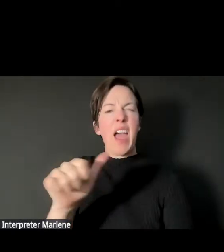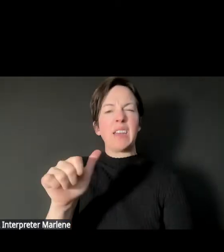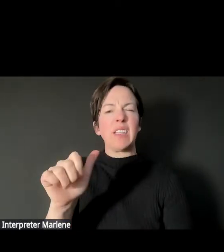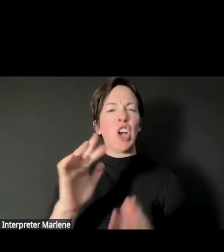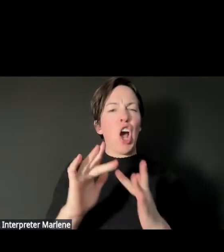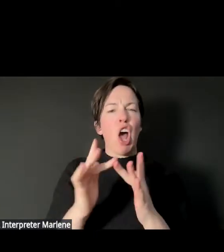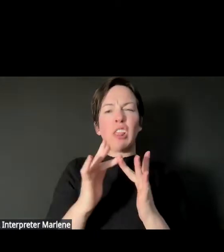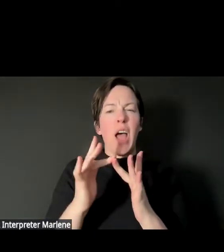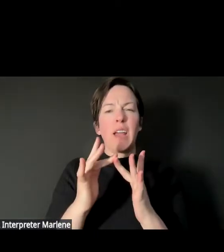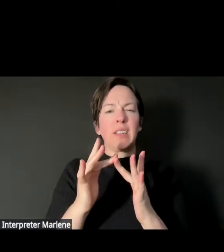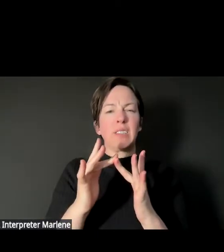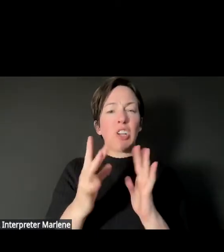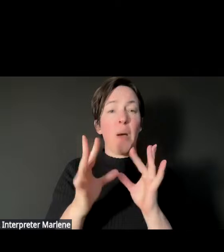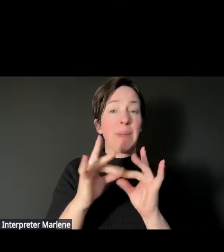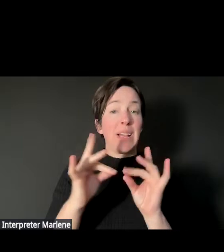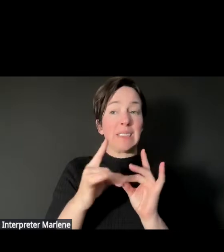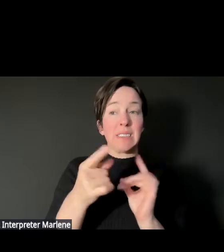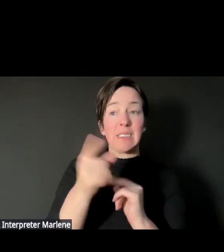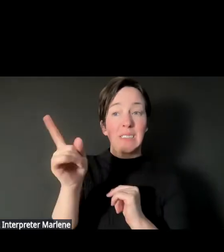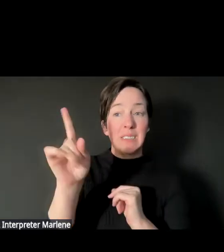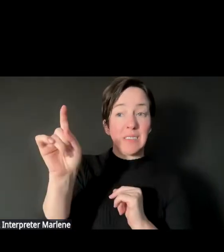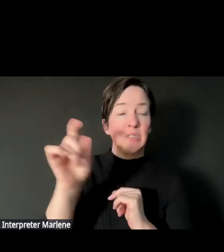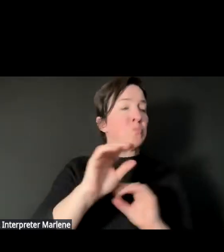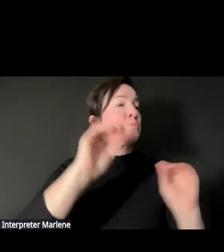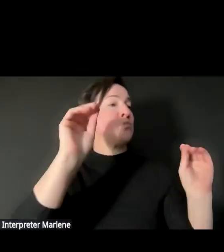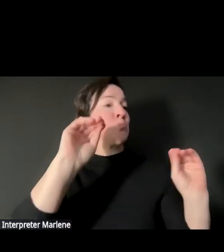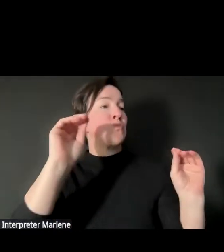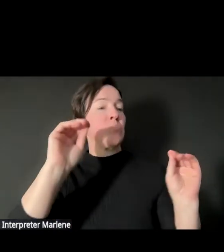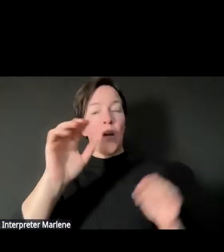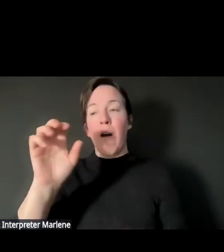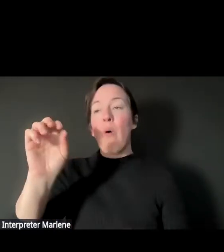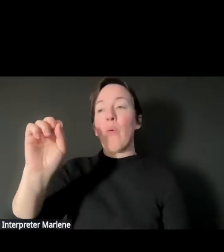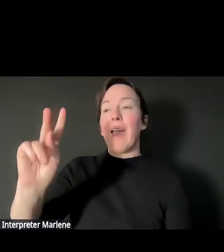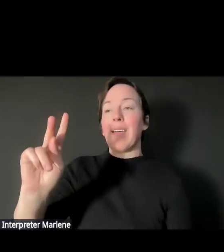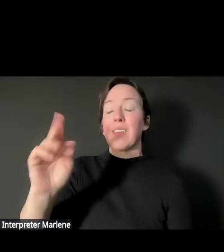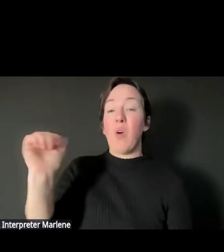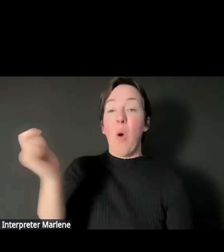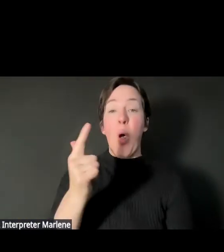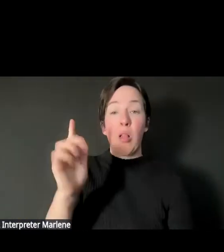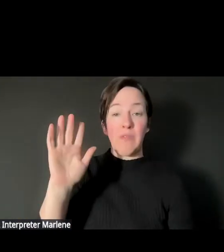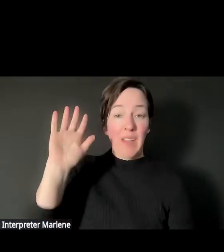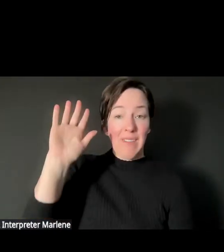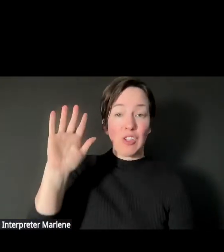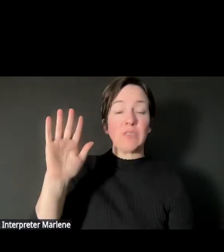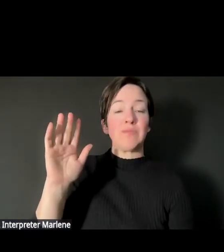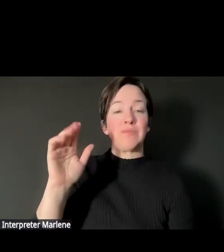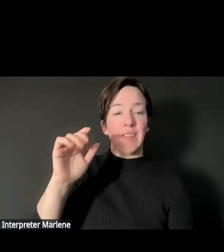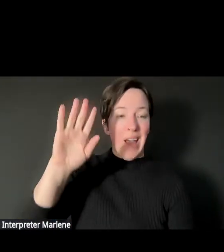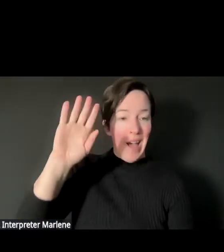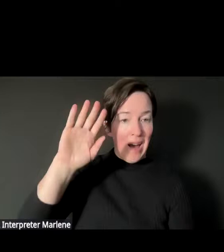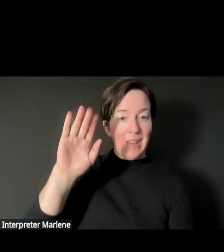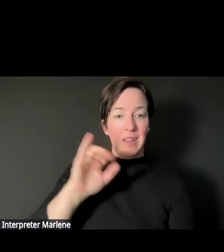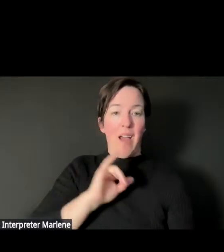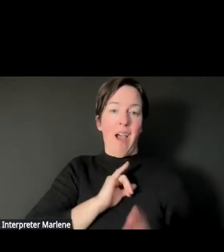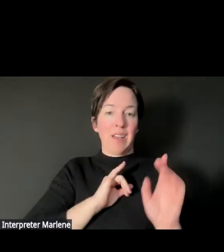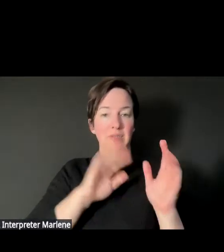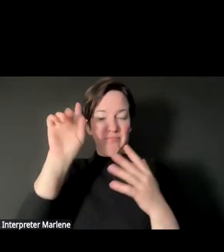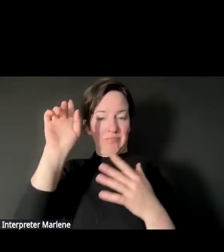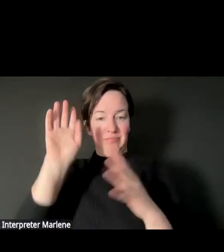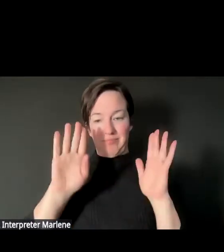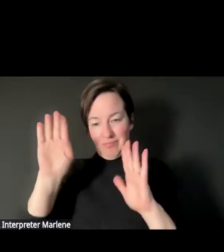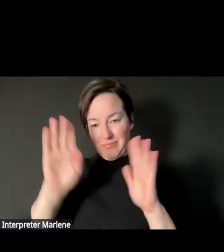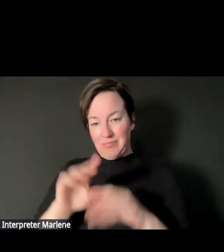online comments? There are none. Okay, all in favor? I, Aye. Thank